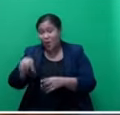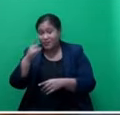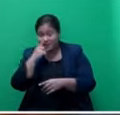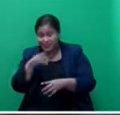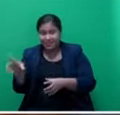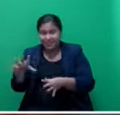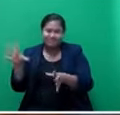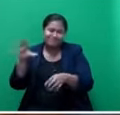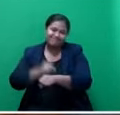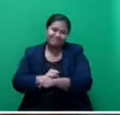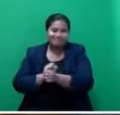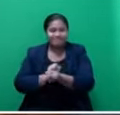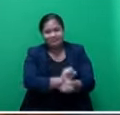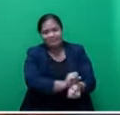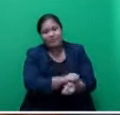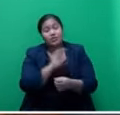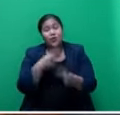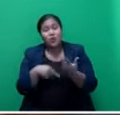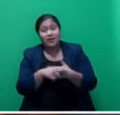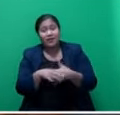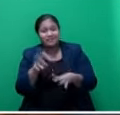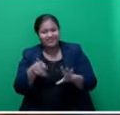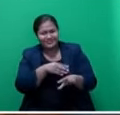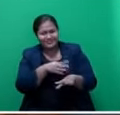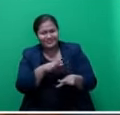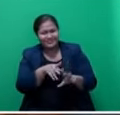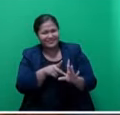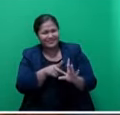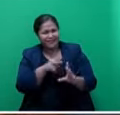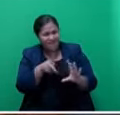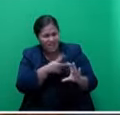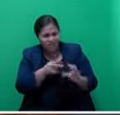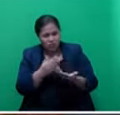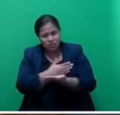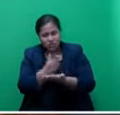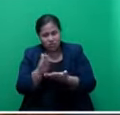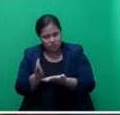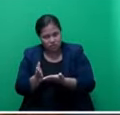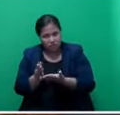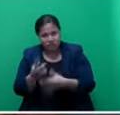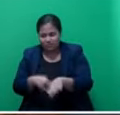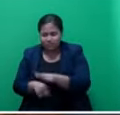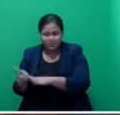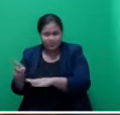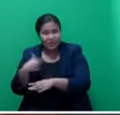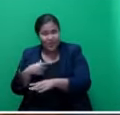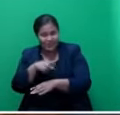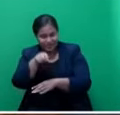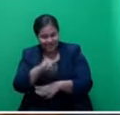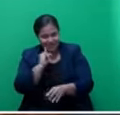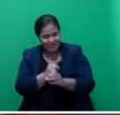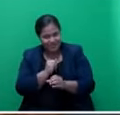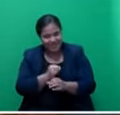assaults, but Pornhub escaped responsibility for sharing the videos and profiting from them. Now, Honourable Speaker